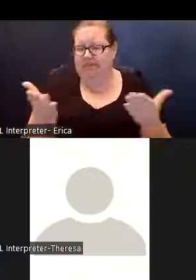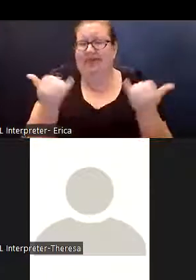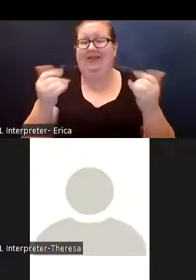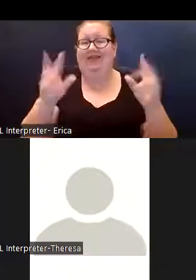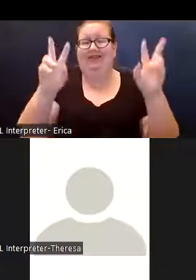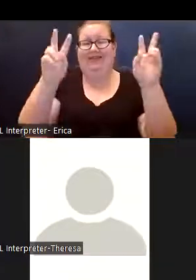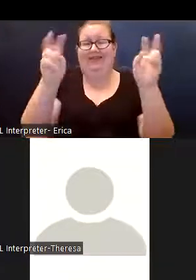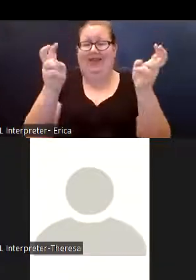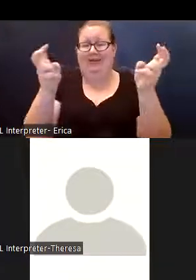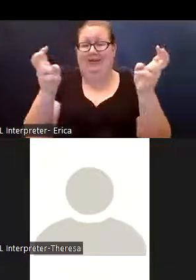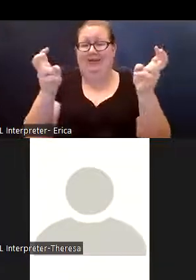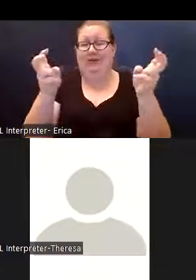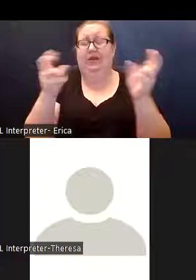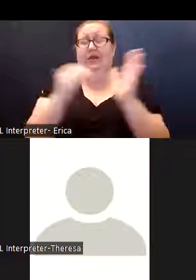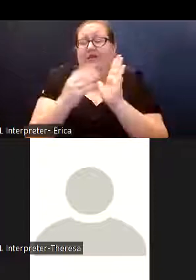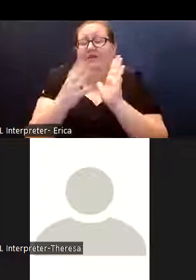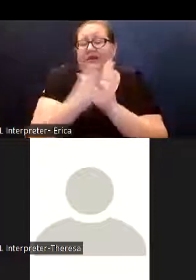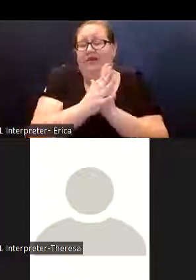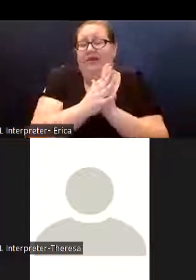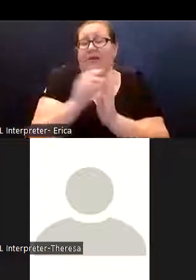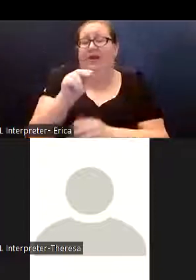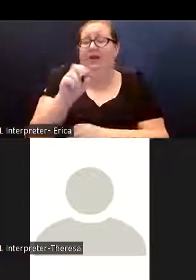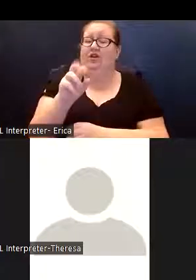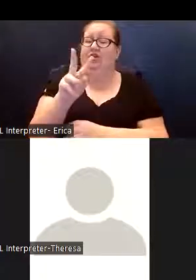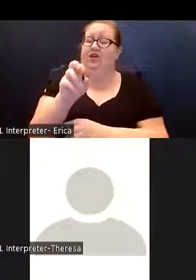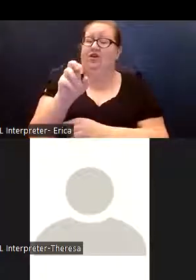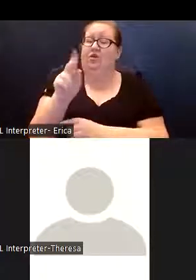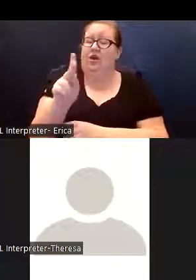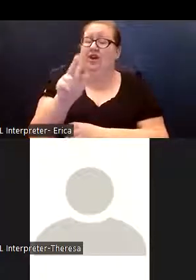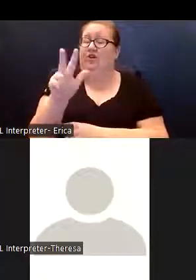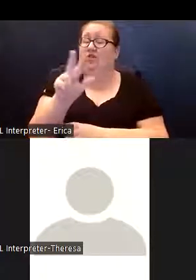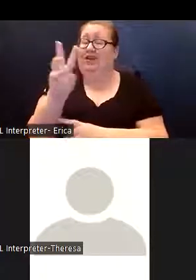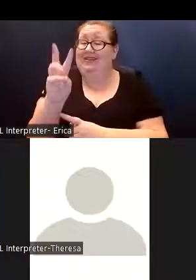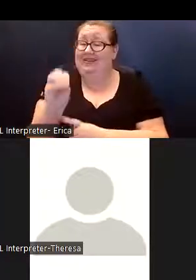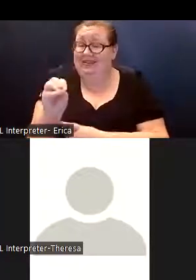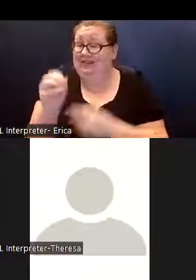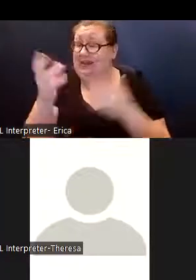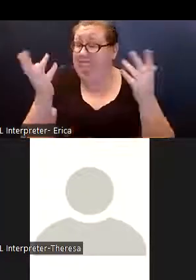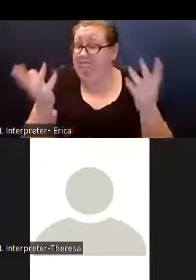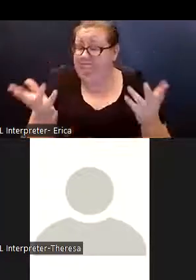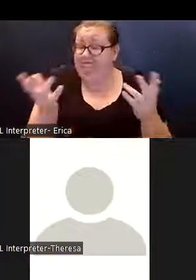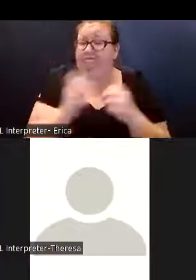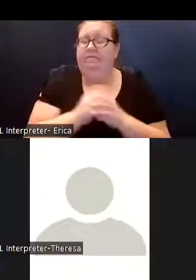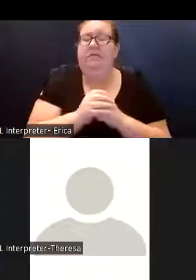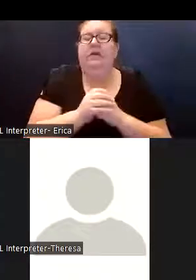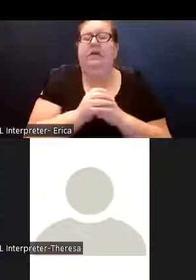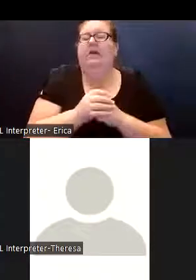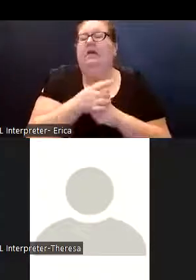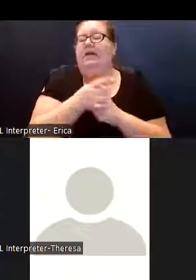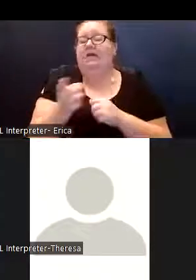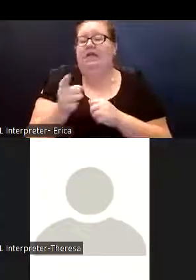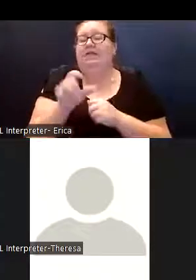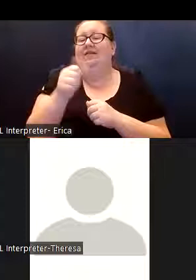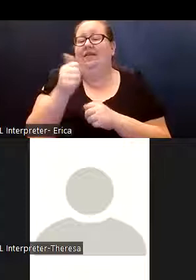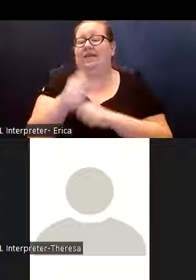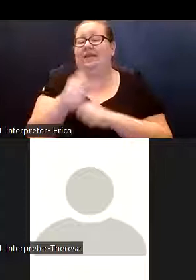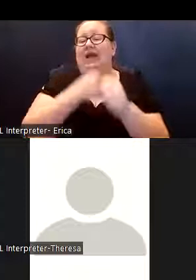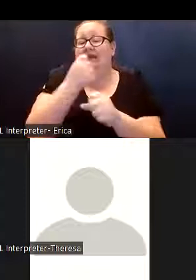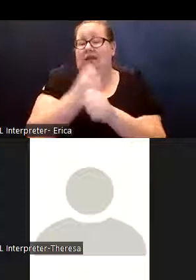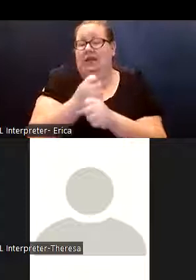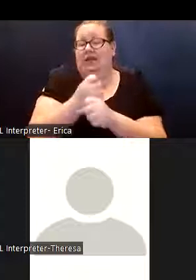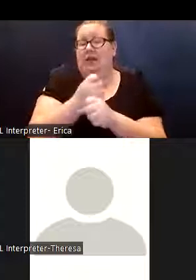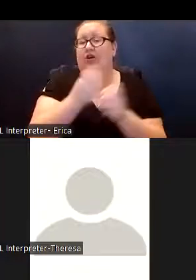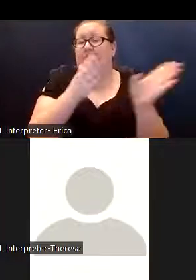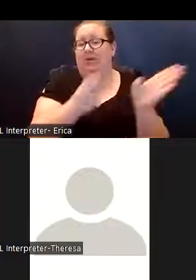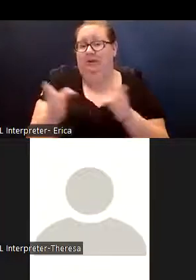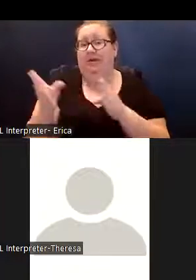this document Newark 360. And what is Newark 360, you may ask? Newark 360 is that 10-year blueprint for the